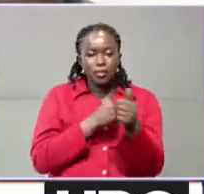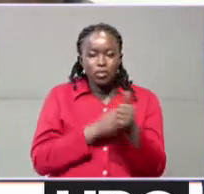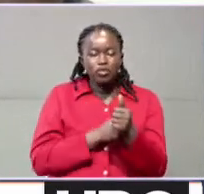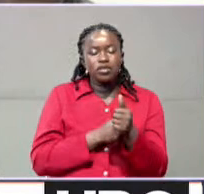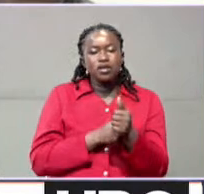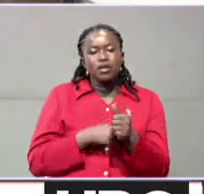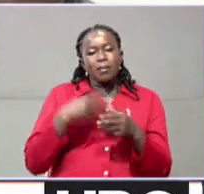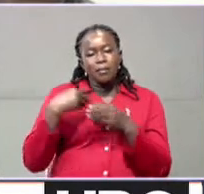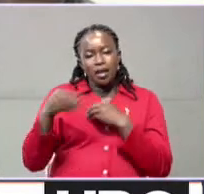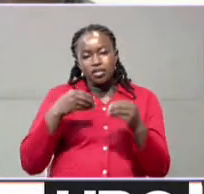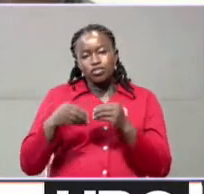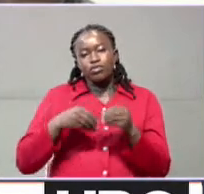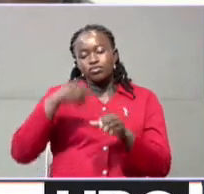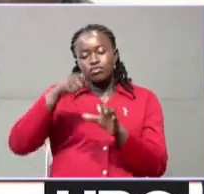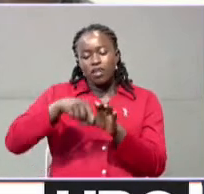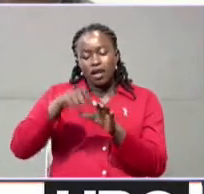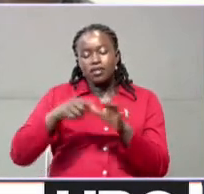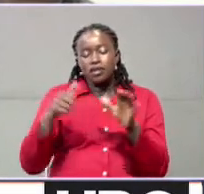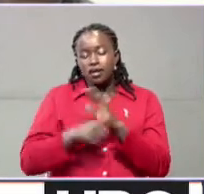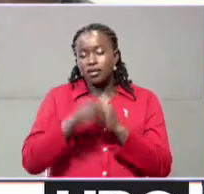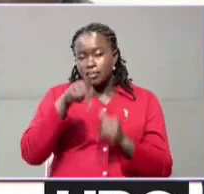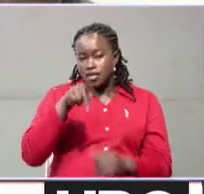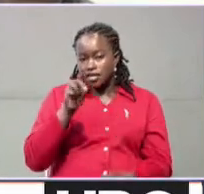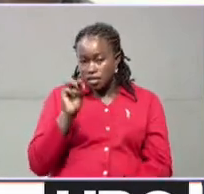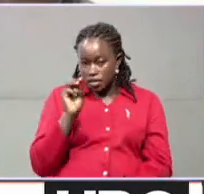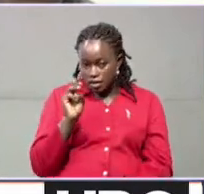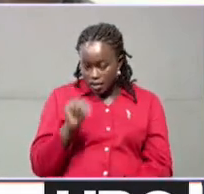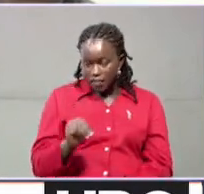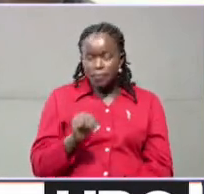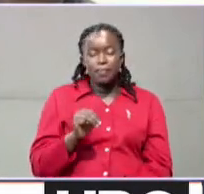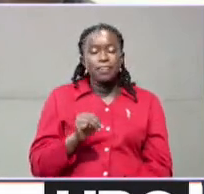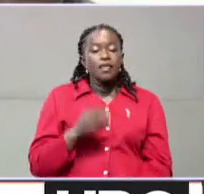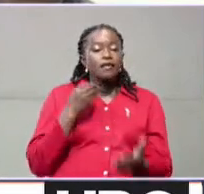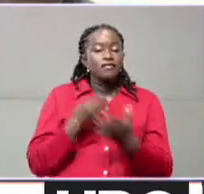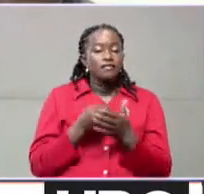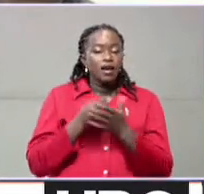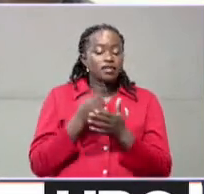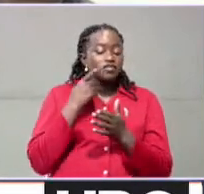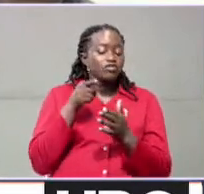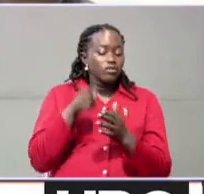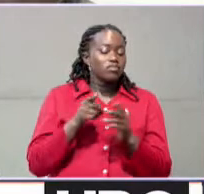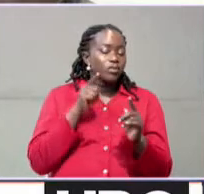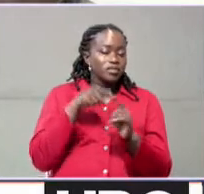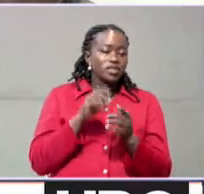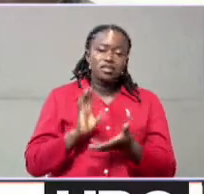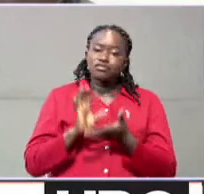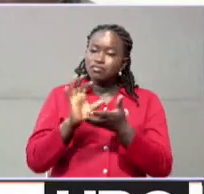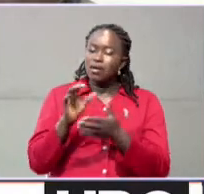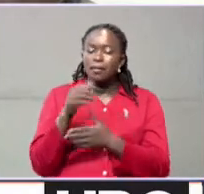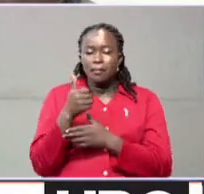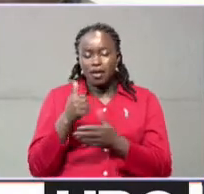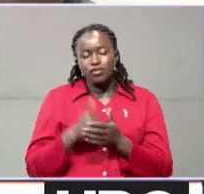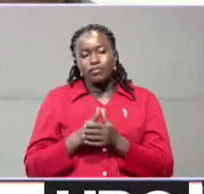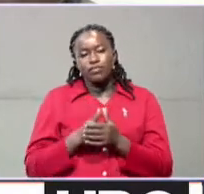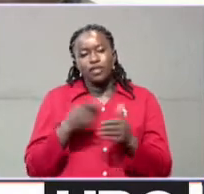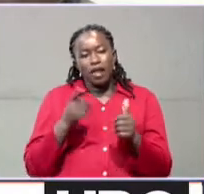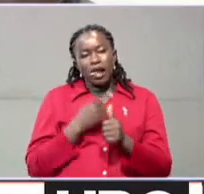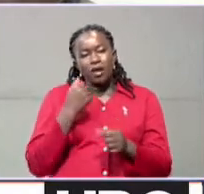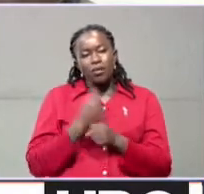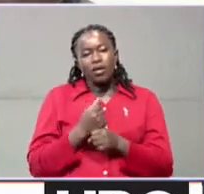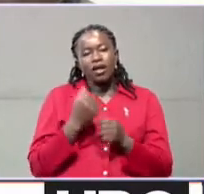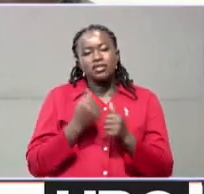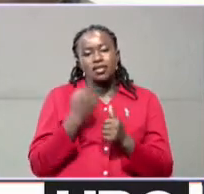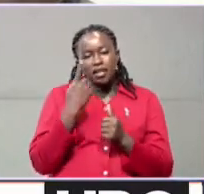materials under the pdm funds for the purpose had not been released on august 11